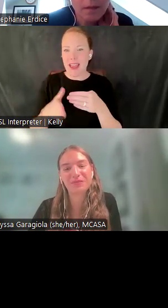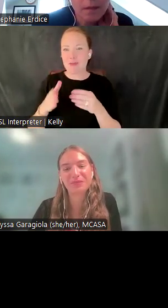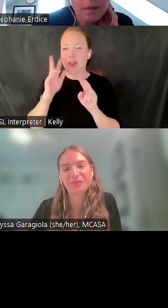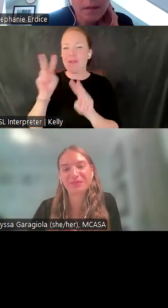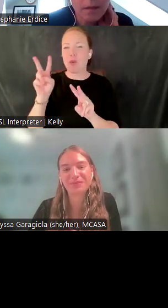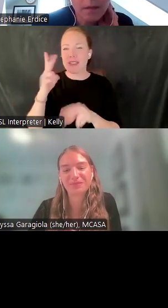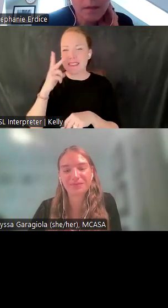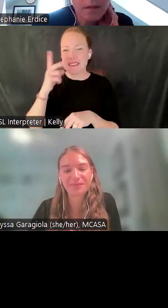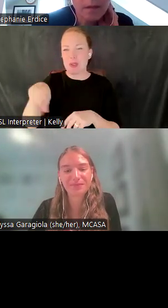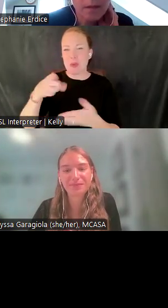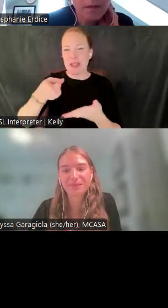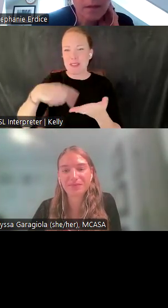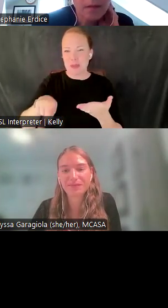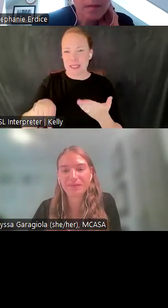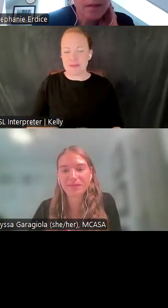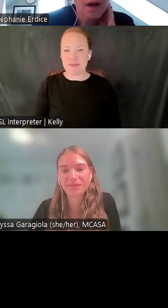week.